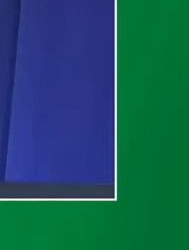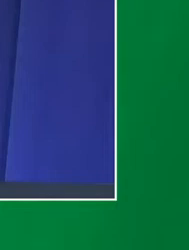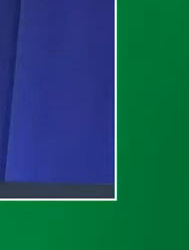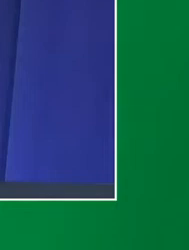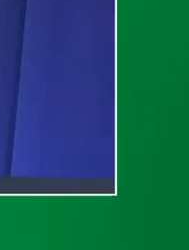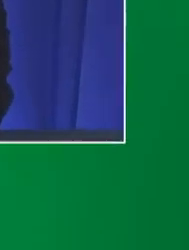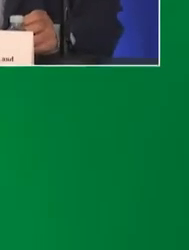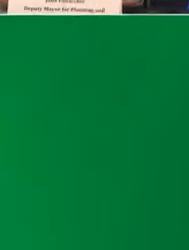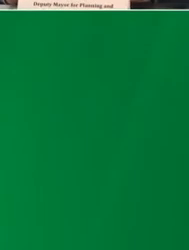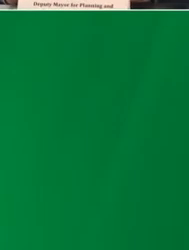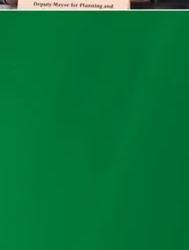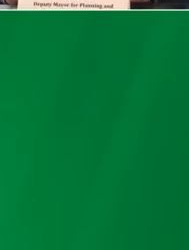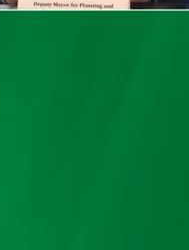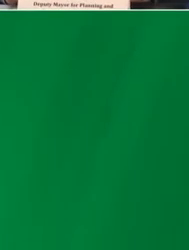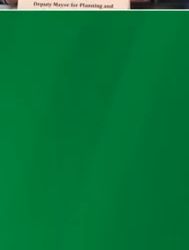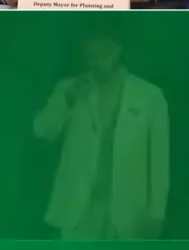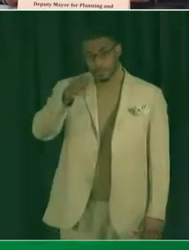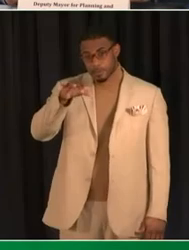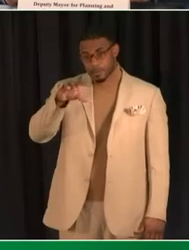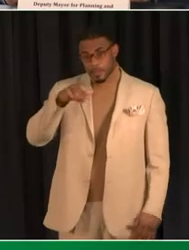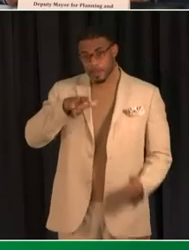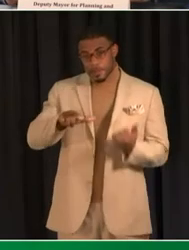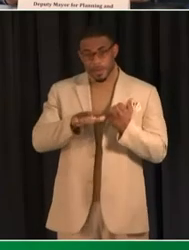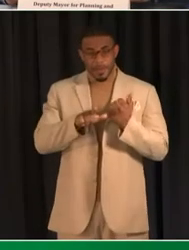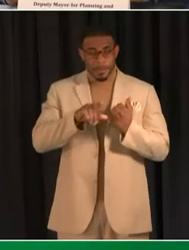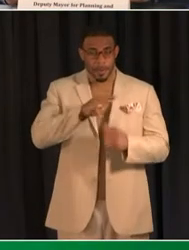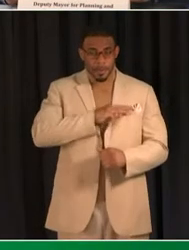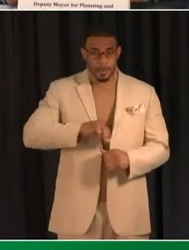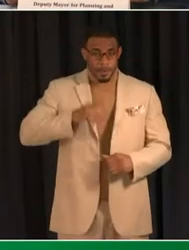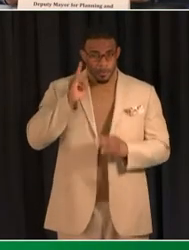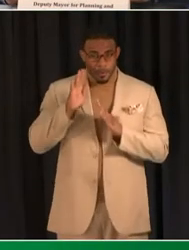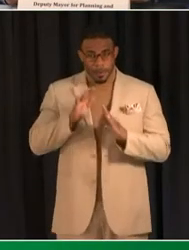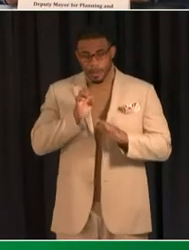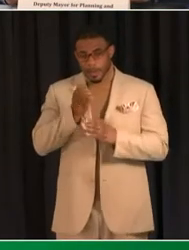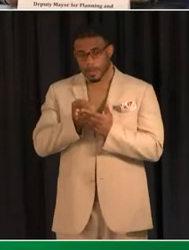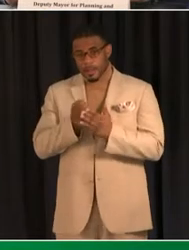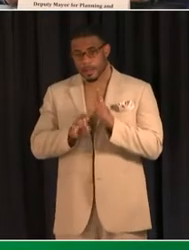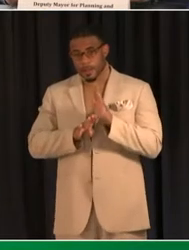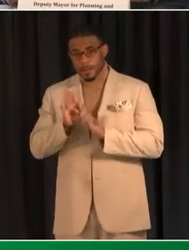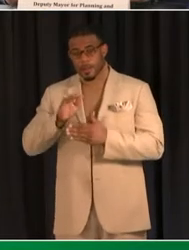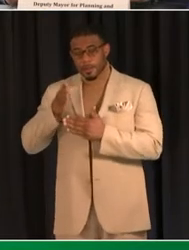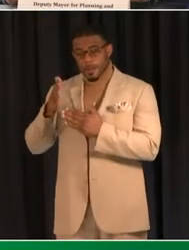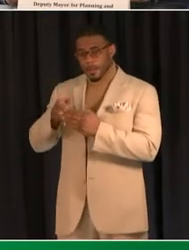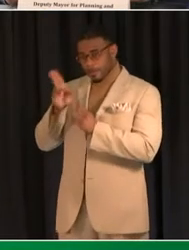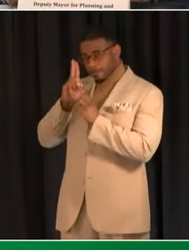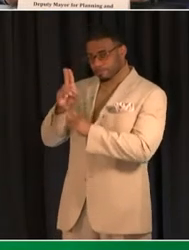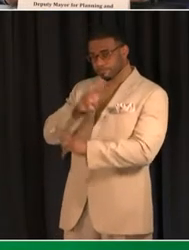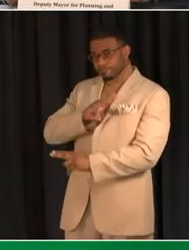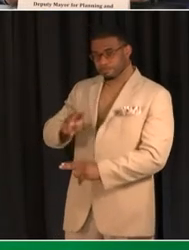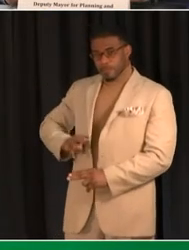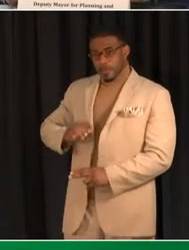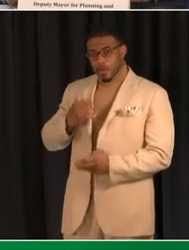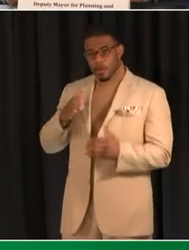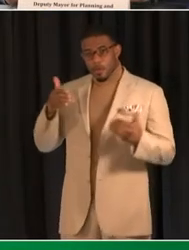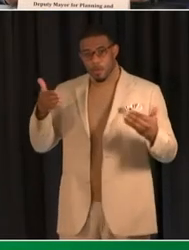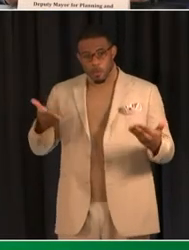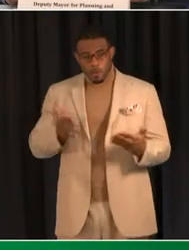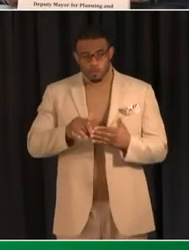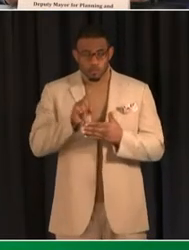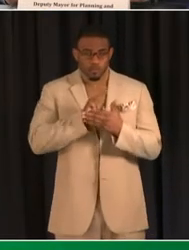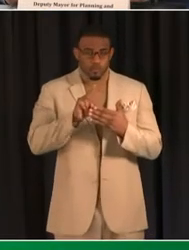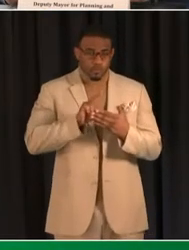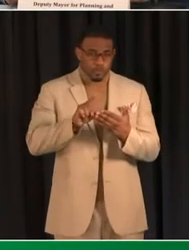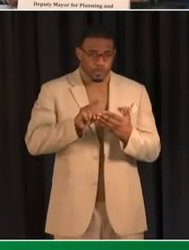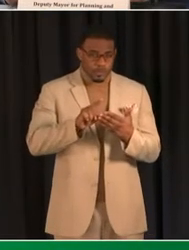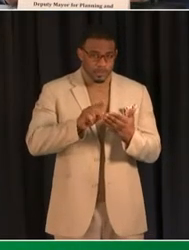Good afternoon. I'm John Falchicchio, Deputy Mayor for Planning and Economic Development, and on behalf of Mayor Bowser, I want to welcome you to the Recovery Weekly